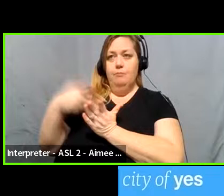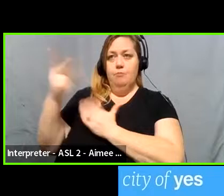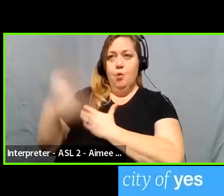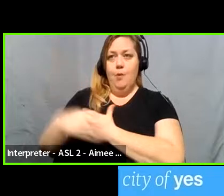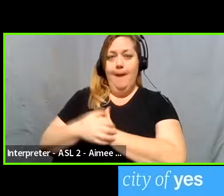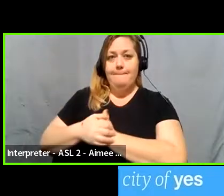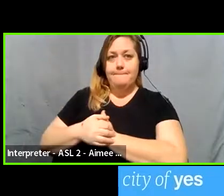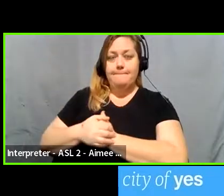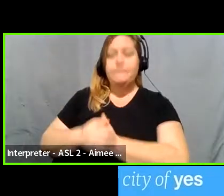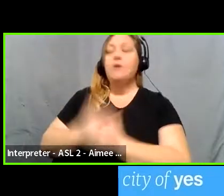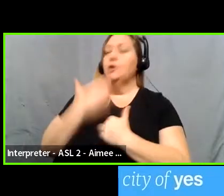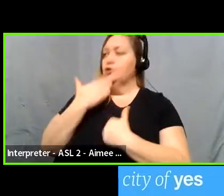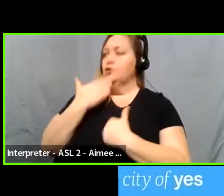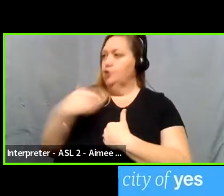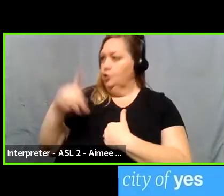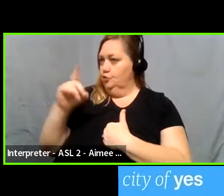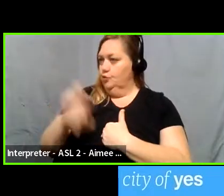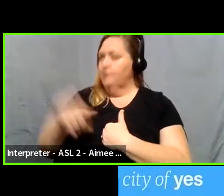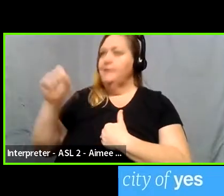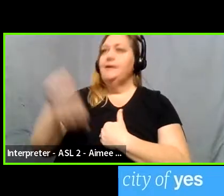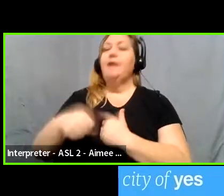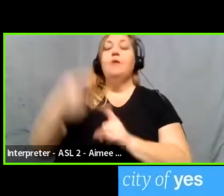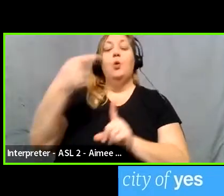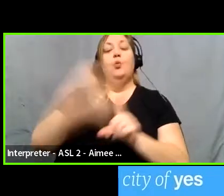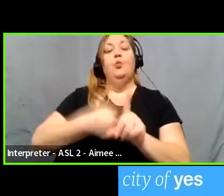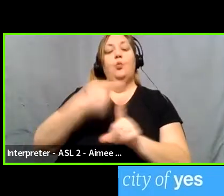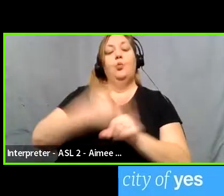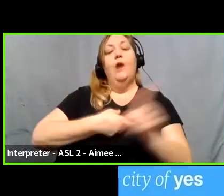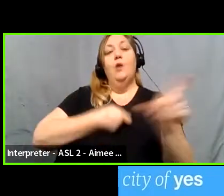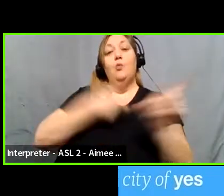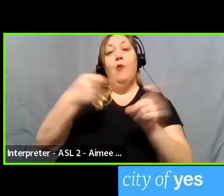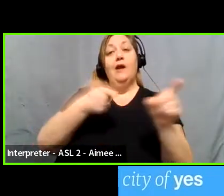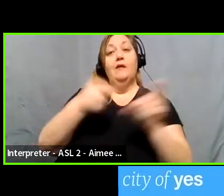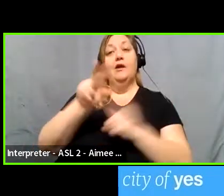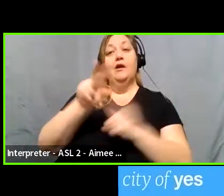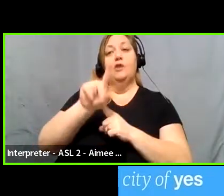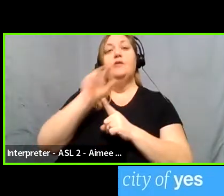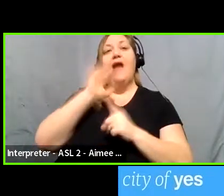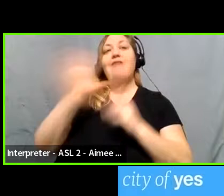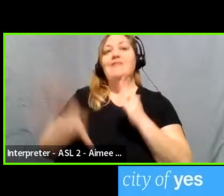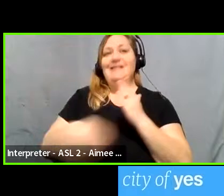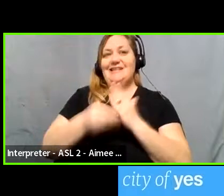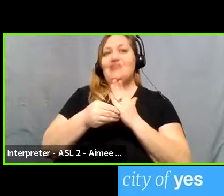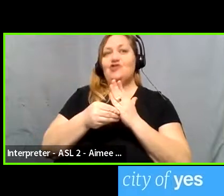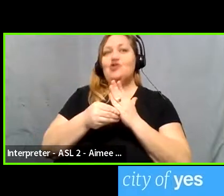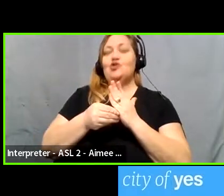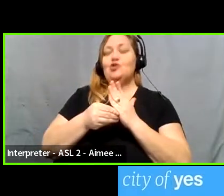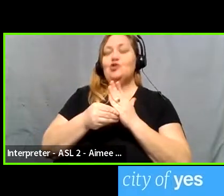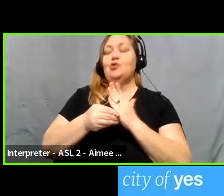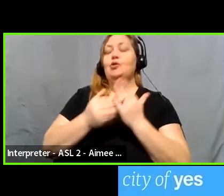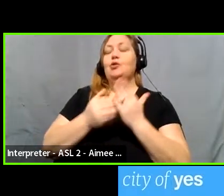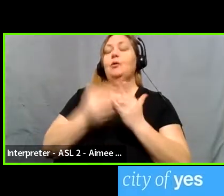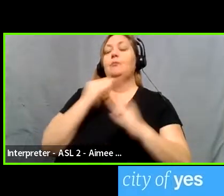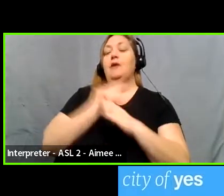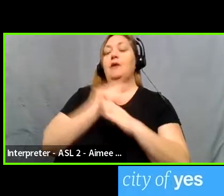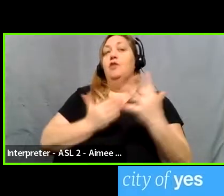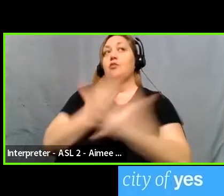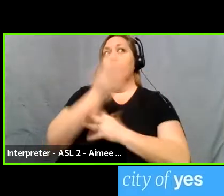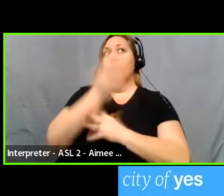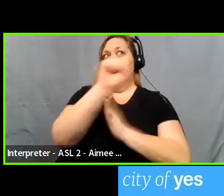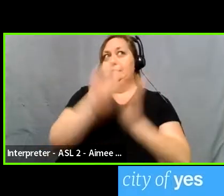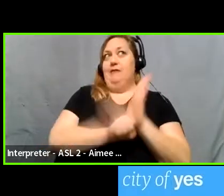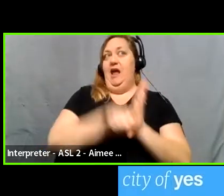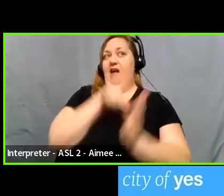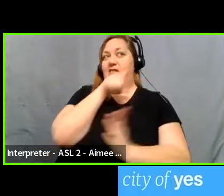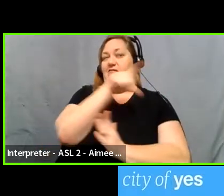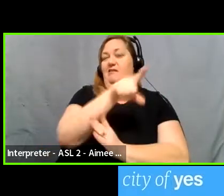Great question. So rent-regulated units have additional protections offered at the state level. So basically, rent